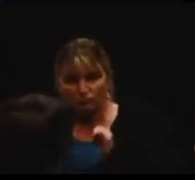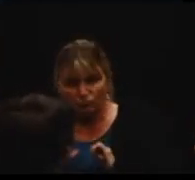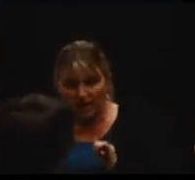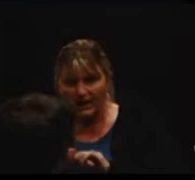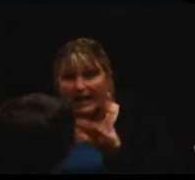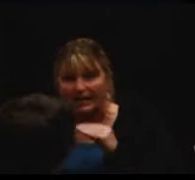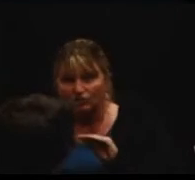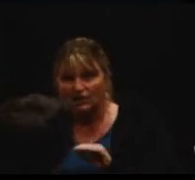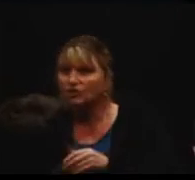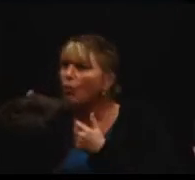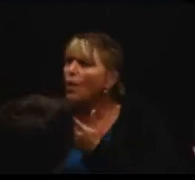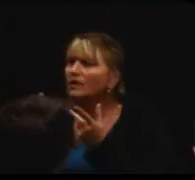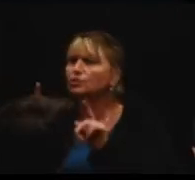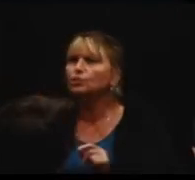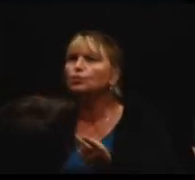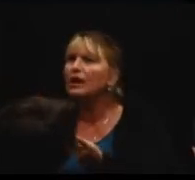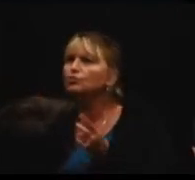and education. What else can we do?